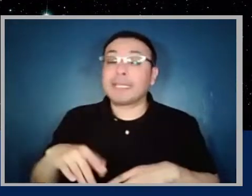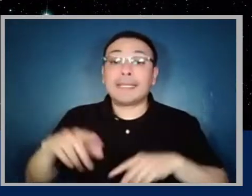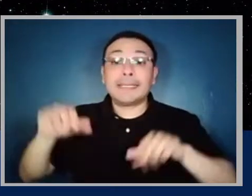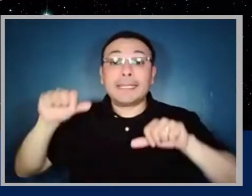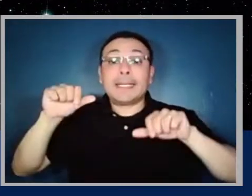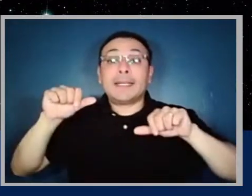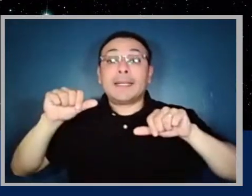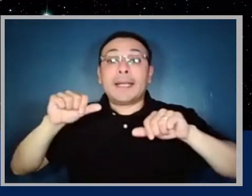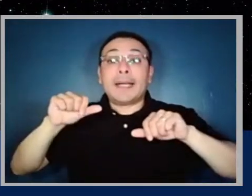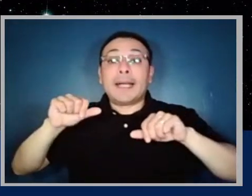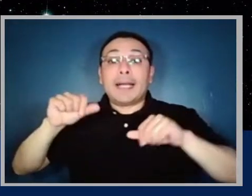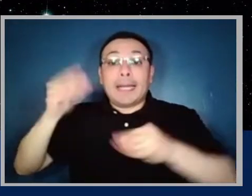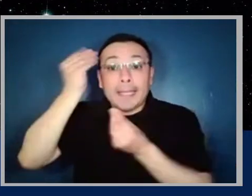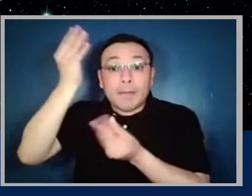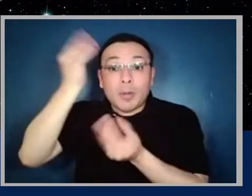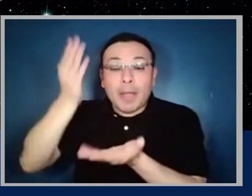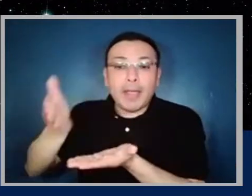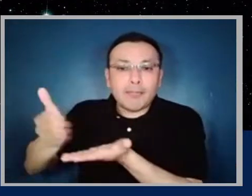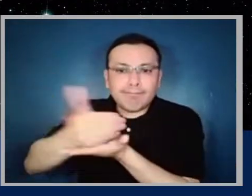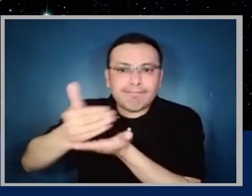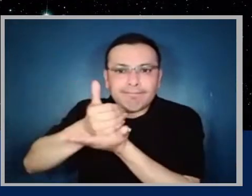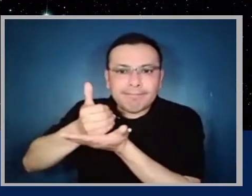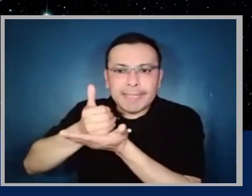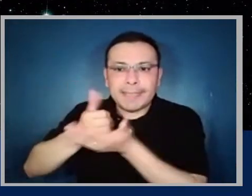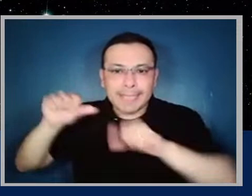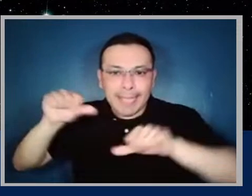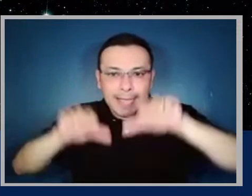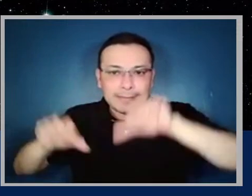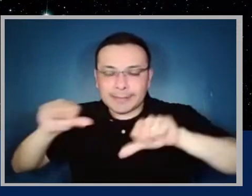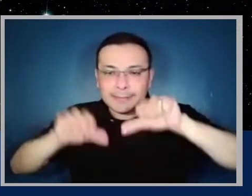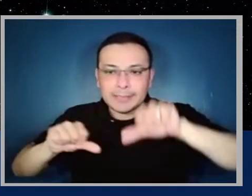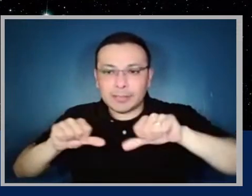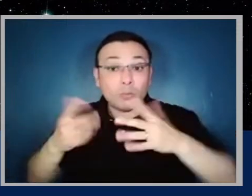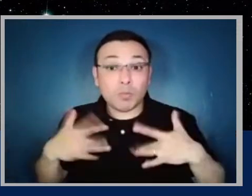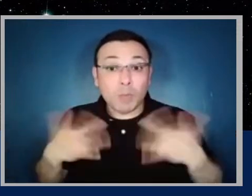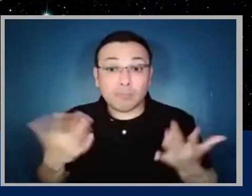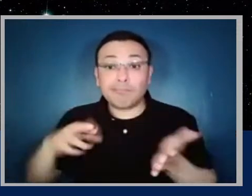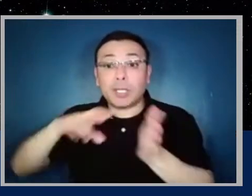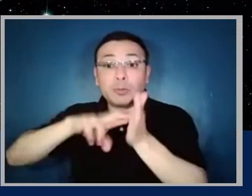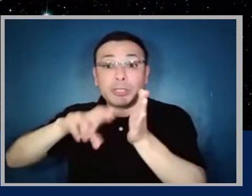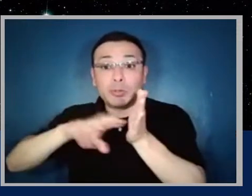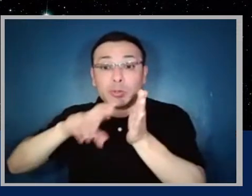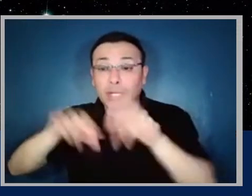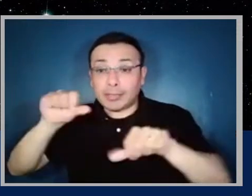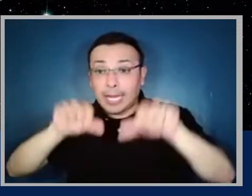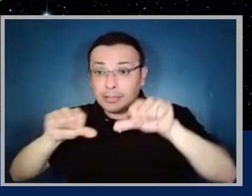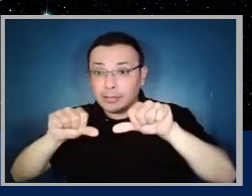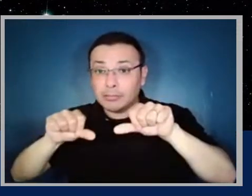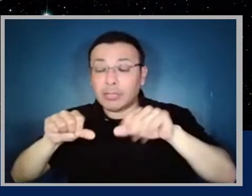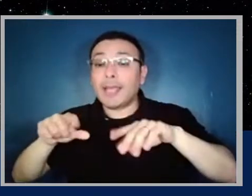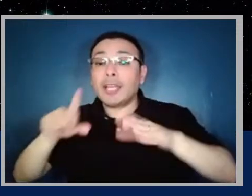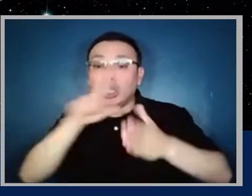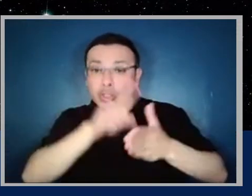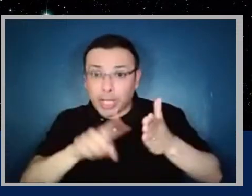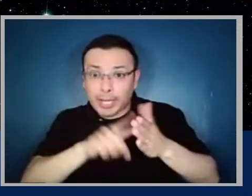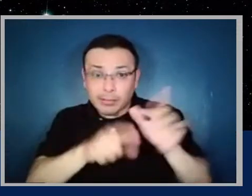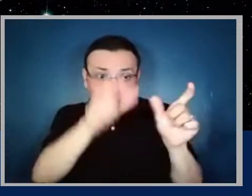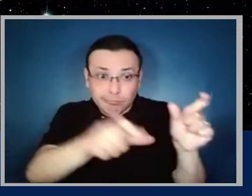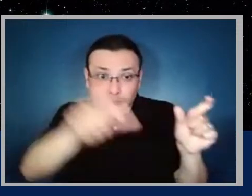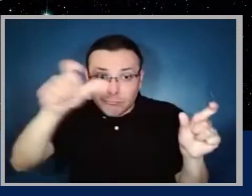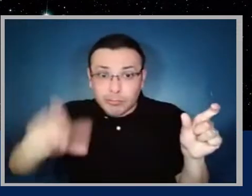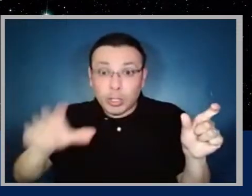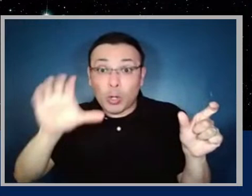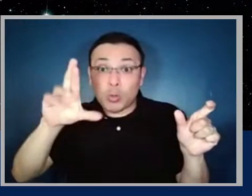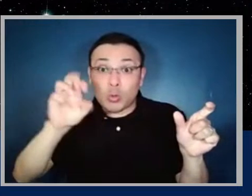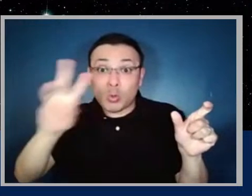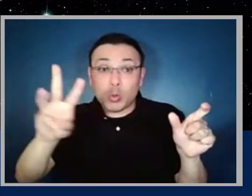is a series of experiments and research science to basically assess how the crew is responding to being back